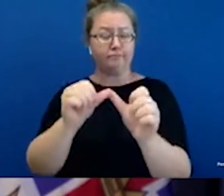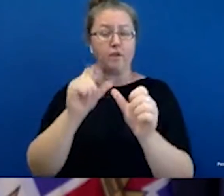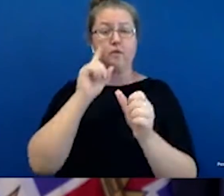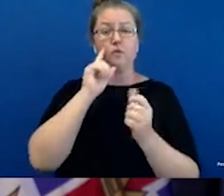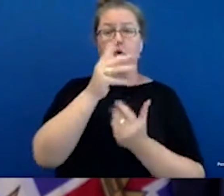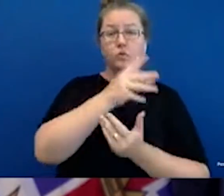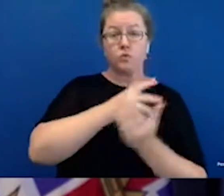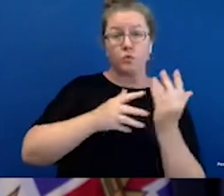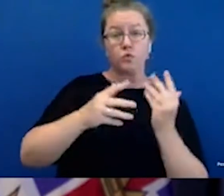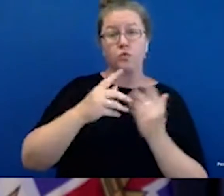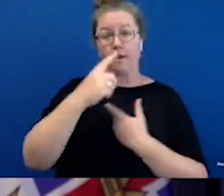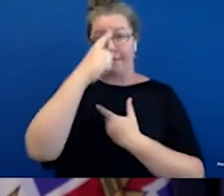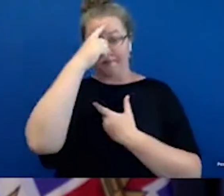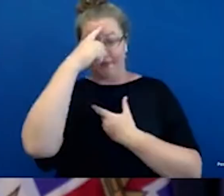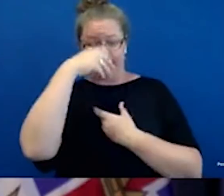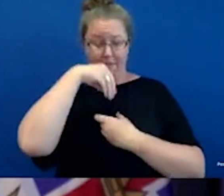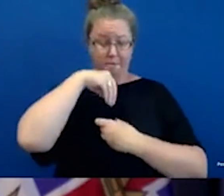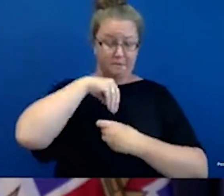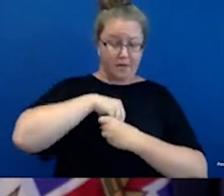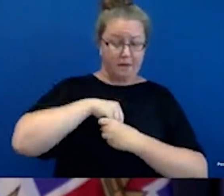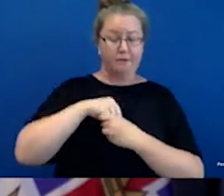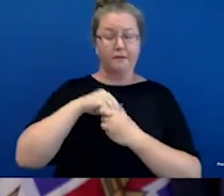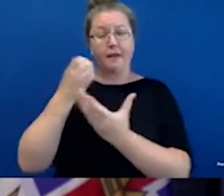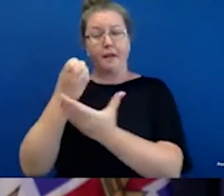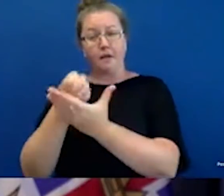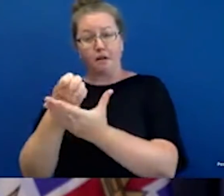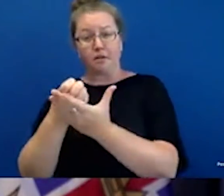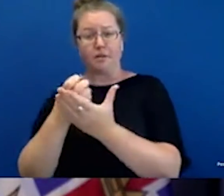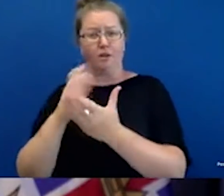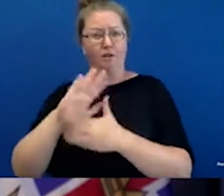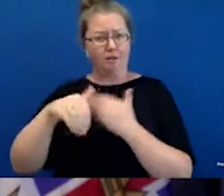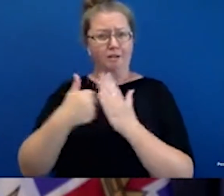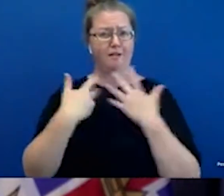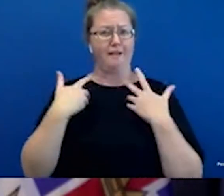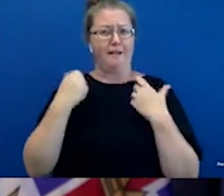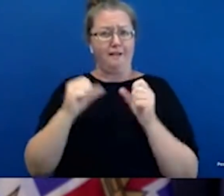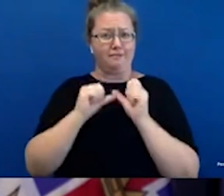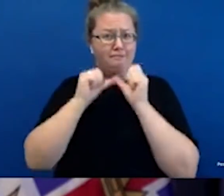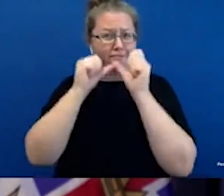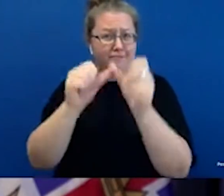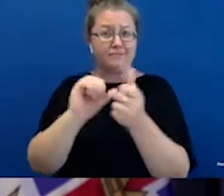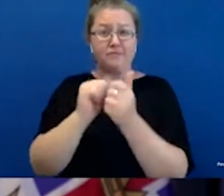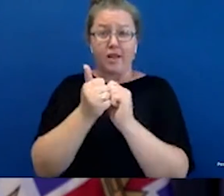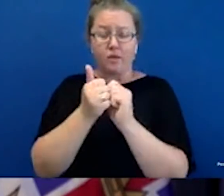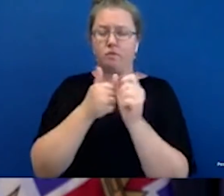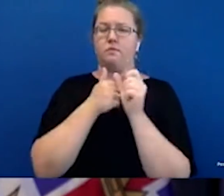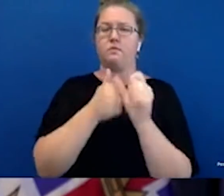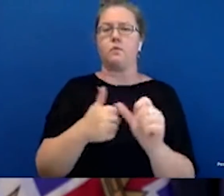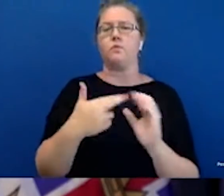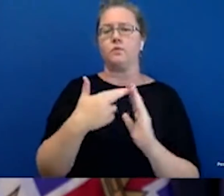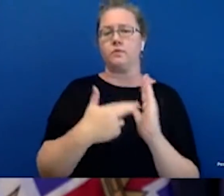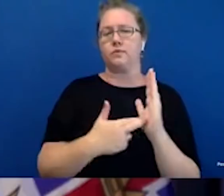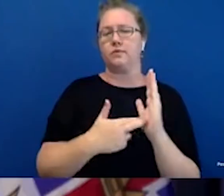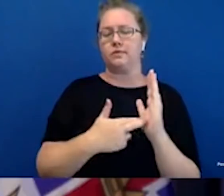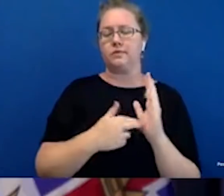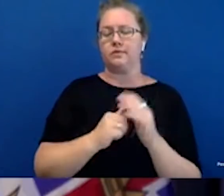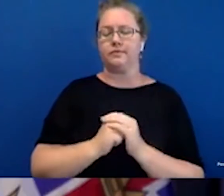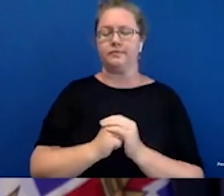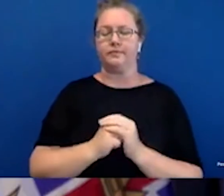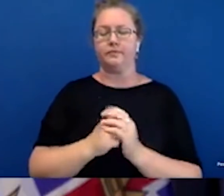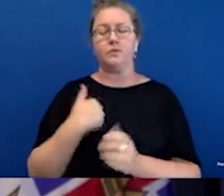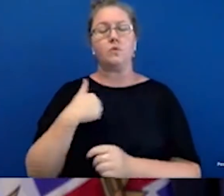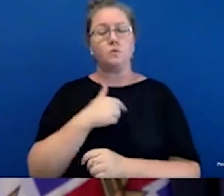our social, mental, and economic health. Every day we learn about COVID-19. We know about the sources